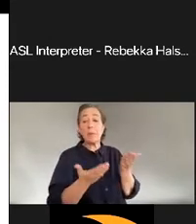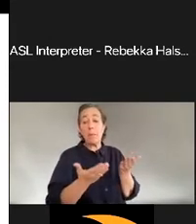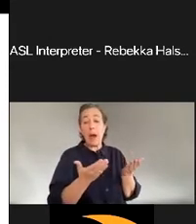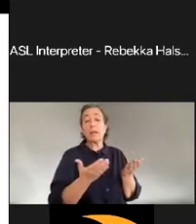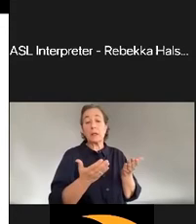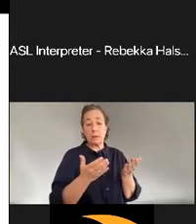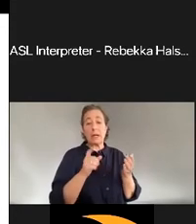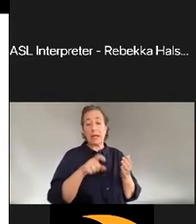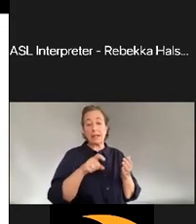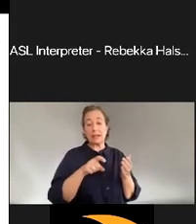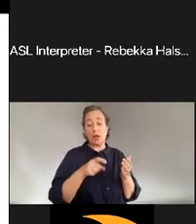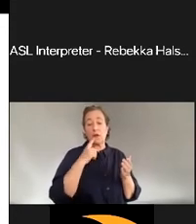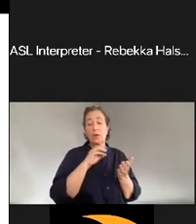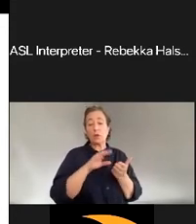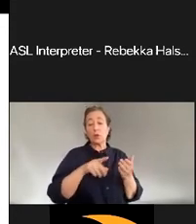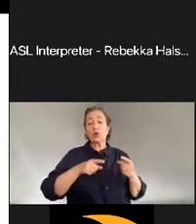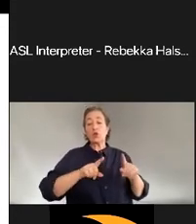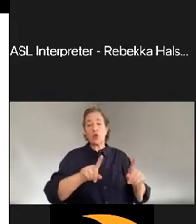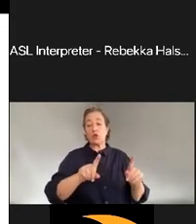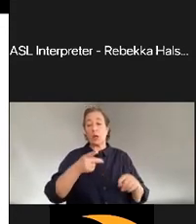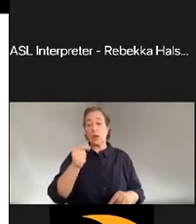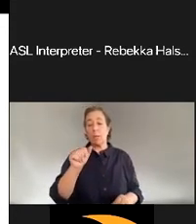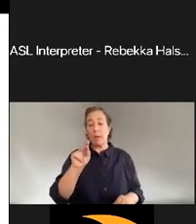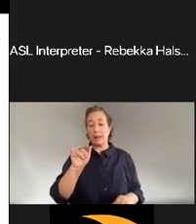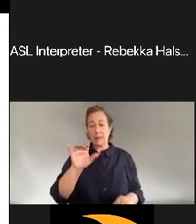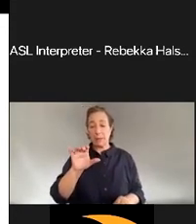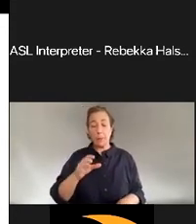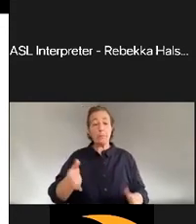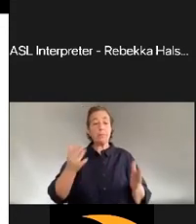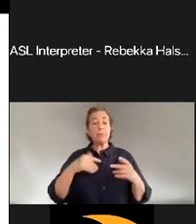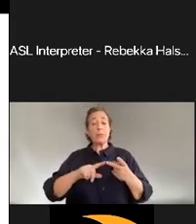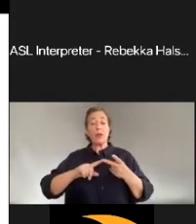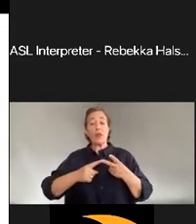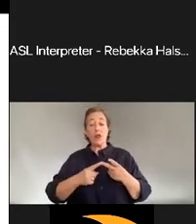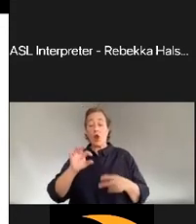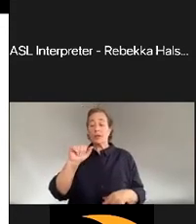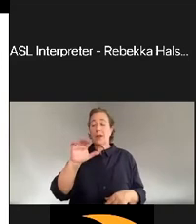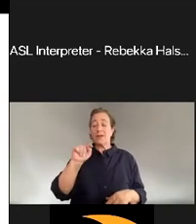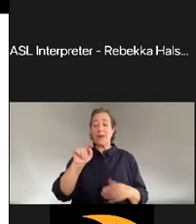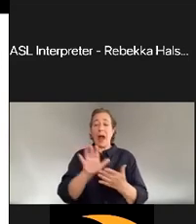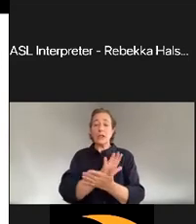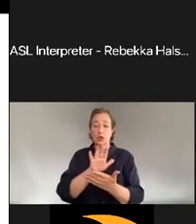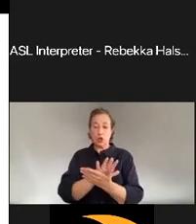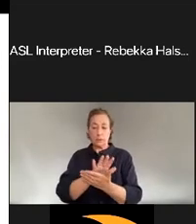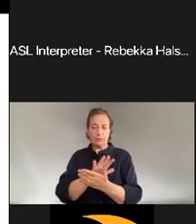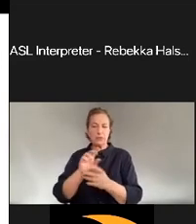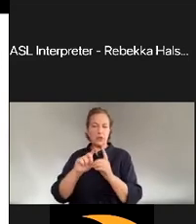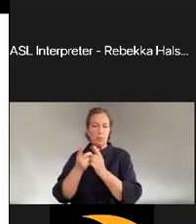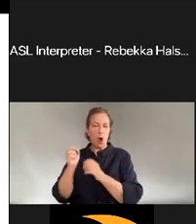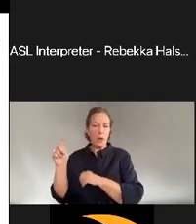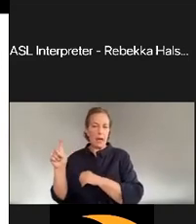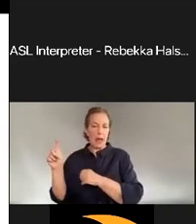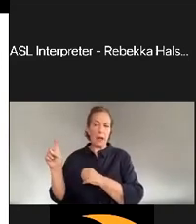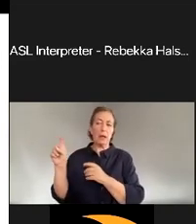pandemic. The third is a fact sheet that the Department of Education issued jointly with the Department of